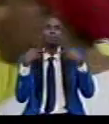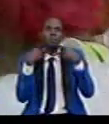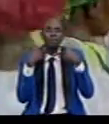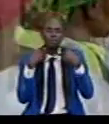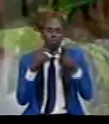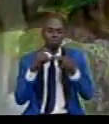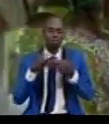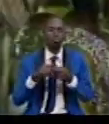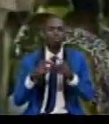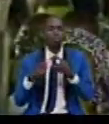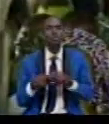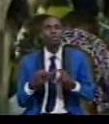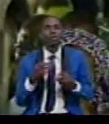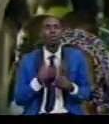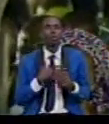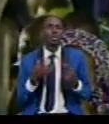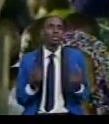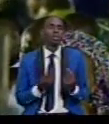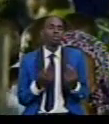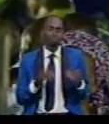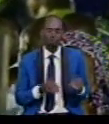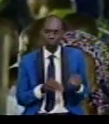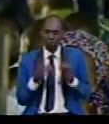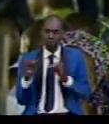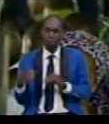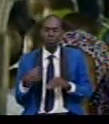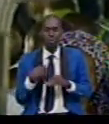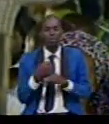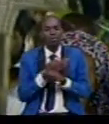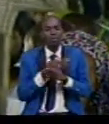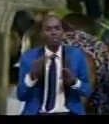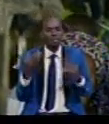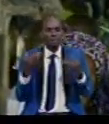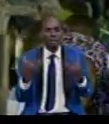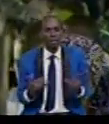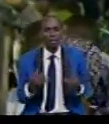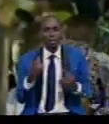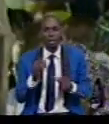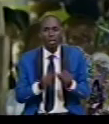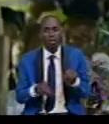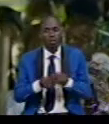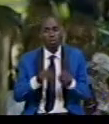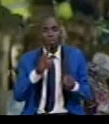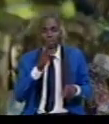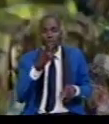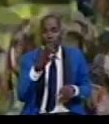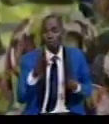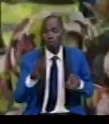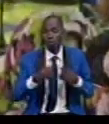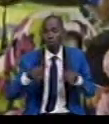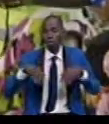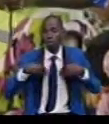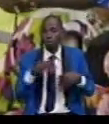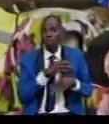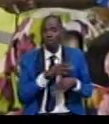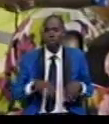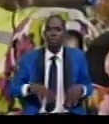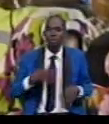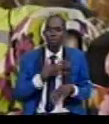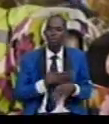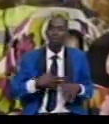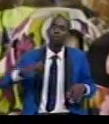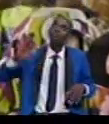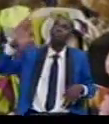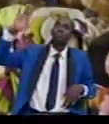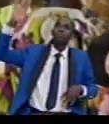sins. Set me free, Lord. Wherever you are, just raise up your hand and stand up and say, Lord, I'm here. That